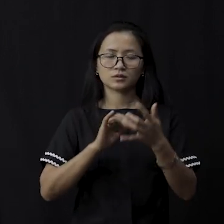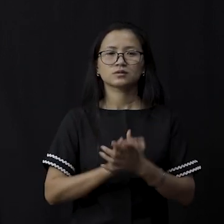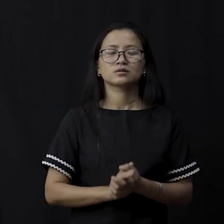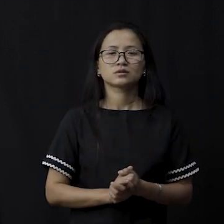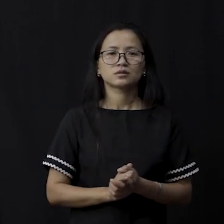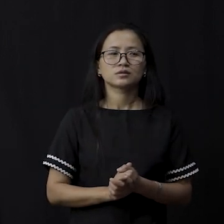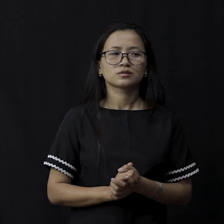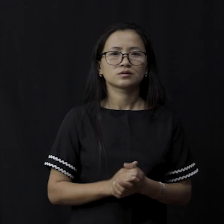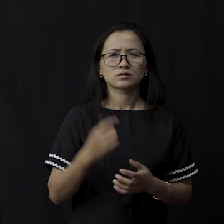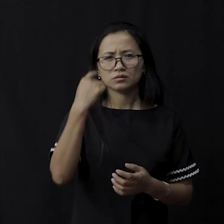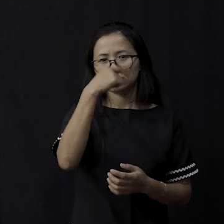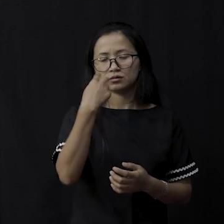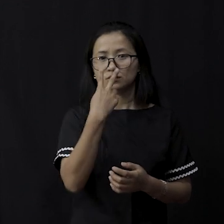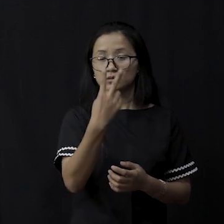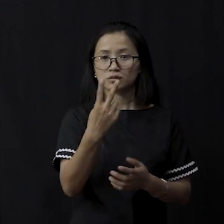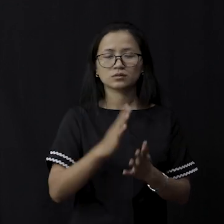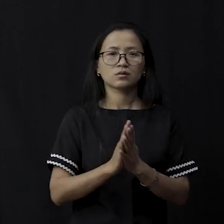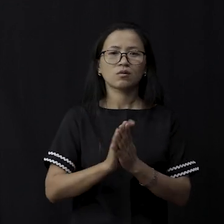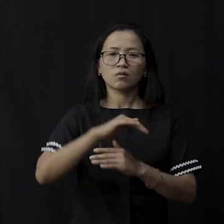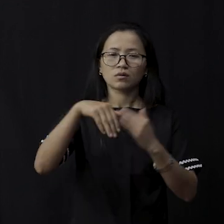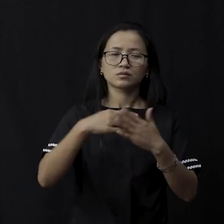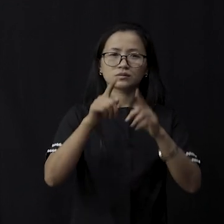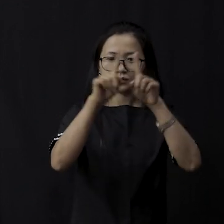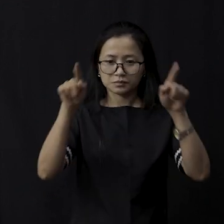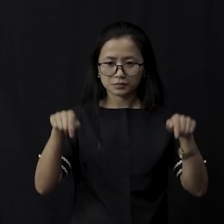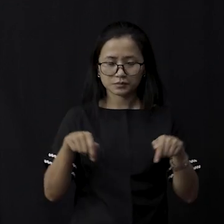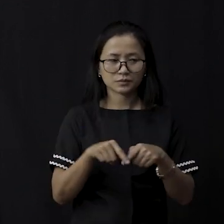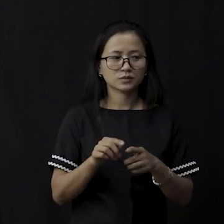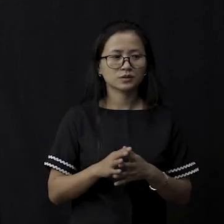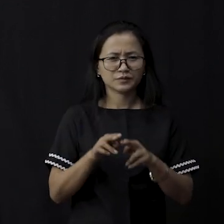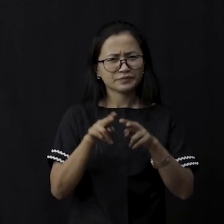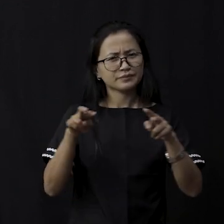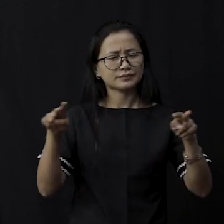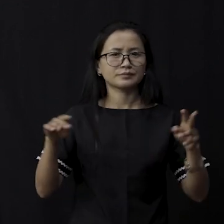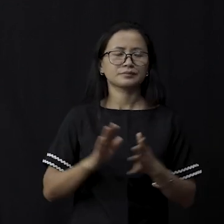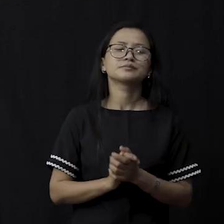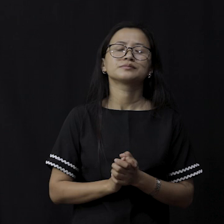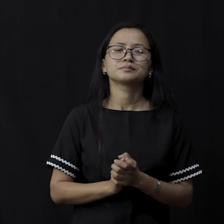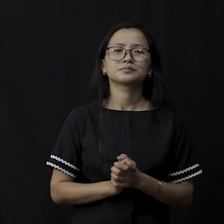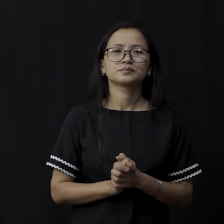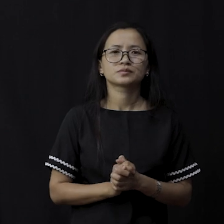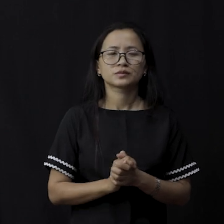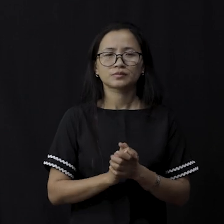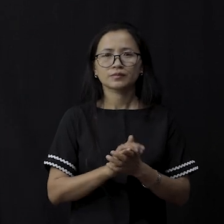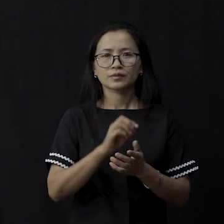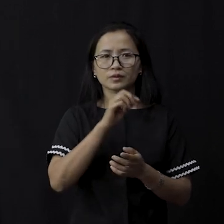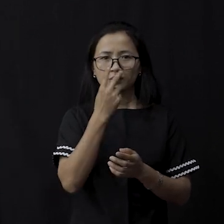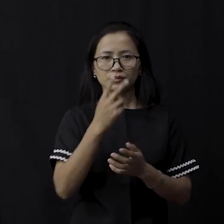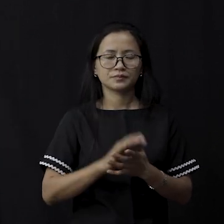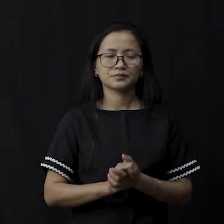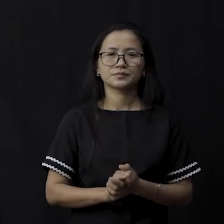the pictures. You can see the fatty meat here, the butter, cheese, ghee, all this, pork,